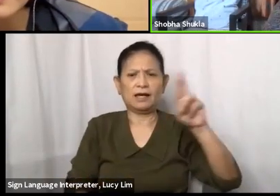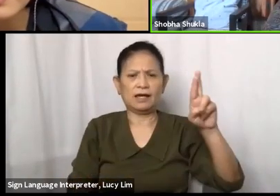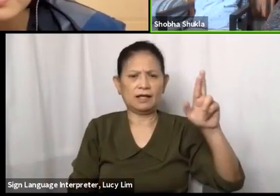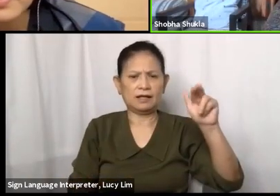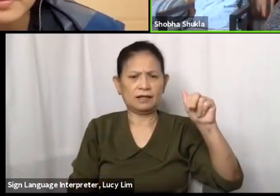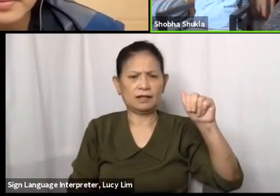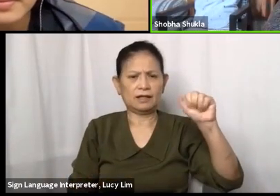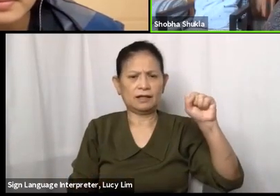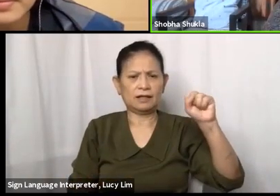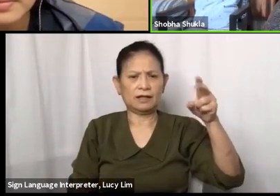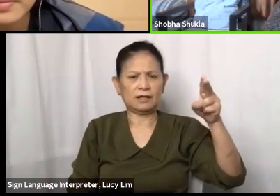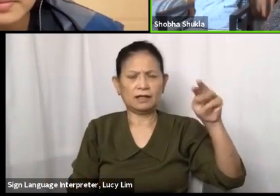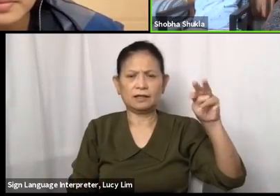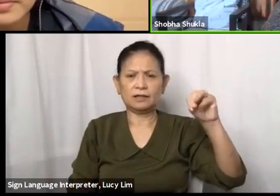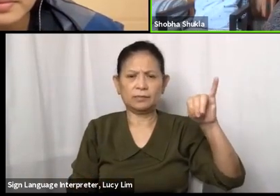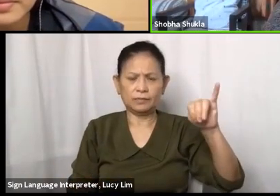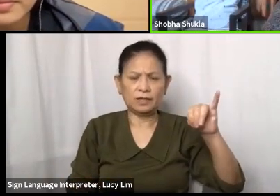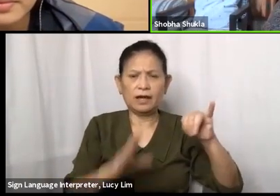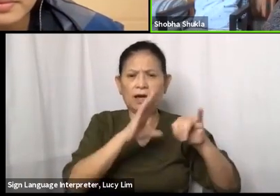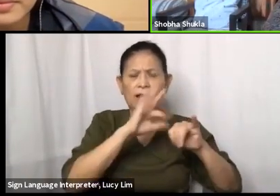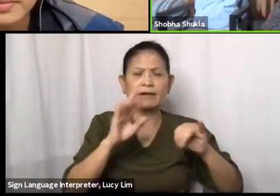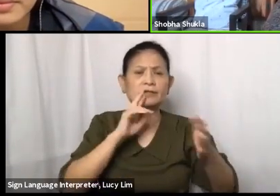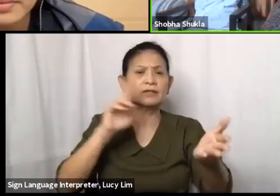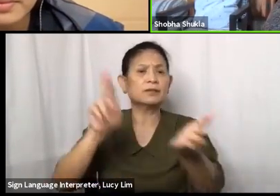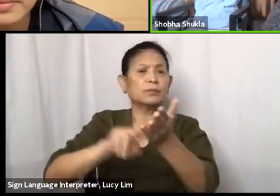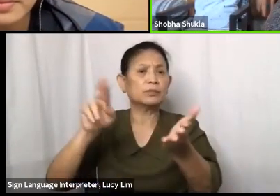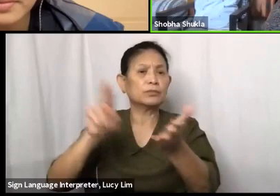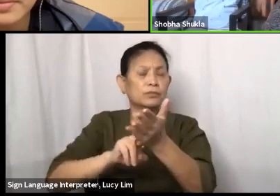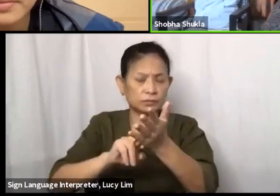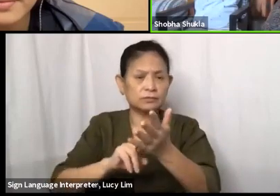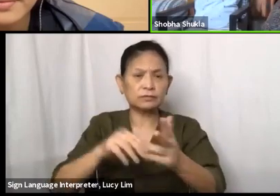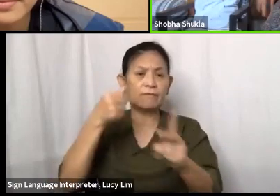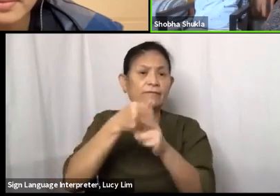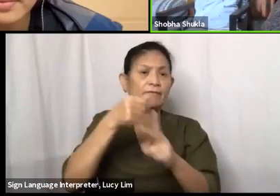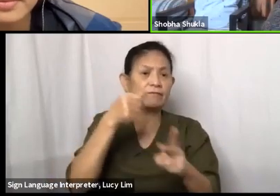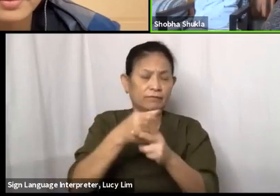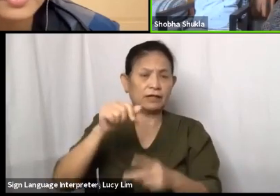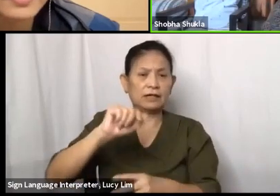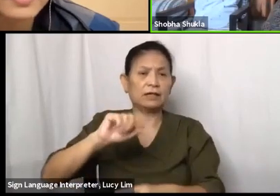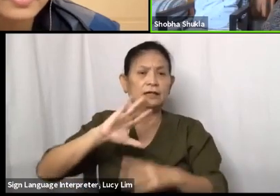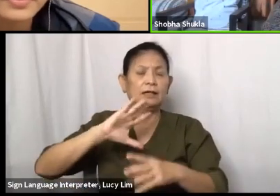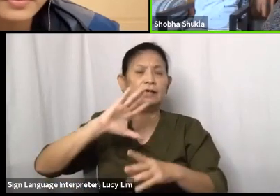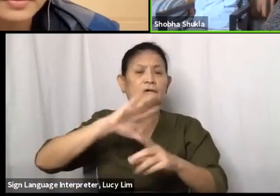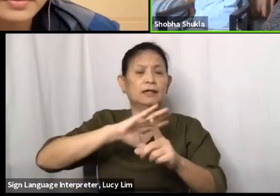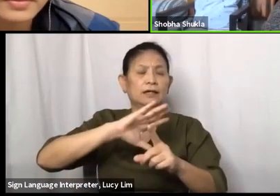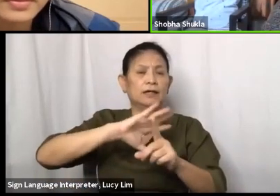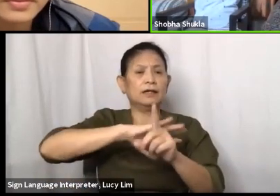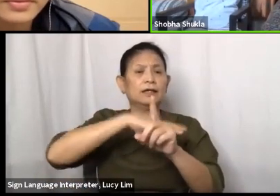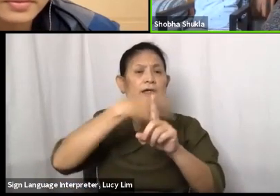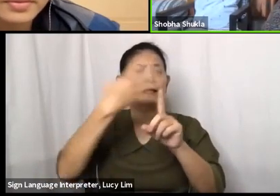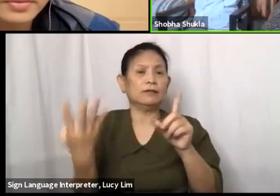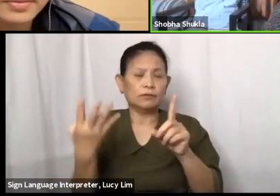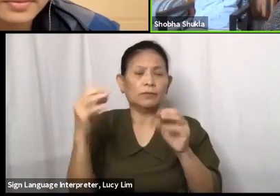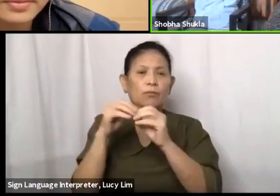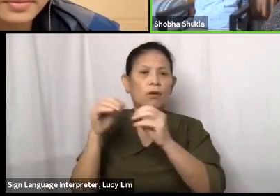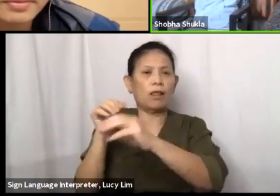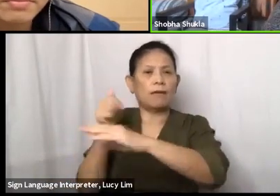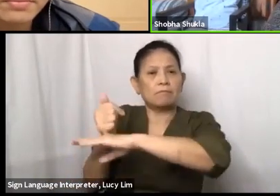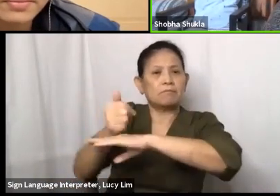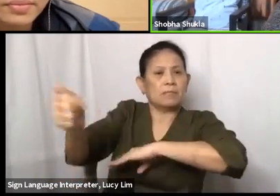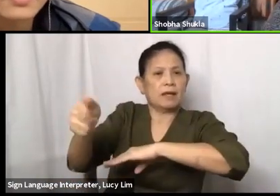that even reporting of violence on LGBT is reported in news media often as blaming them instead